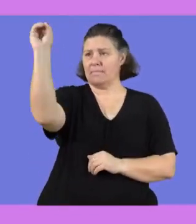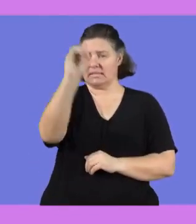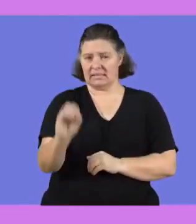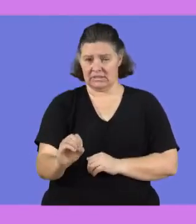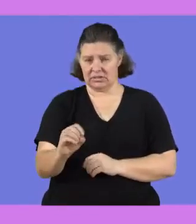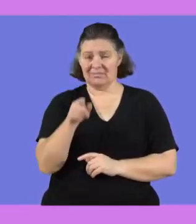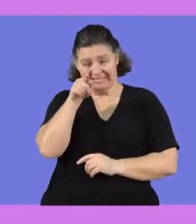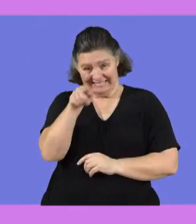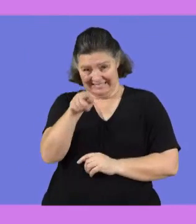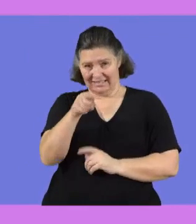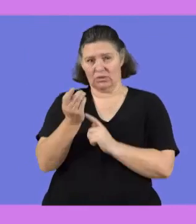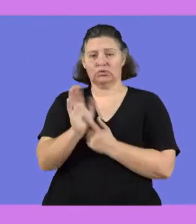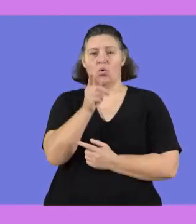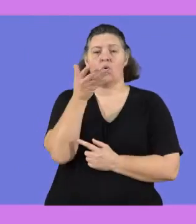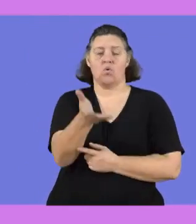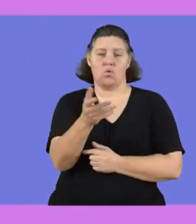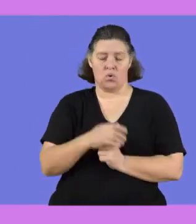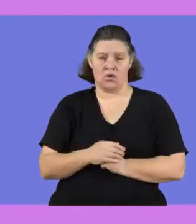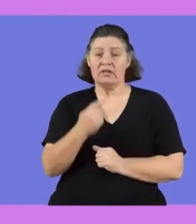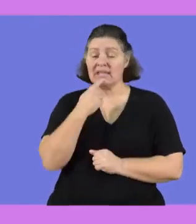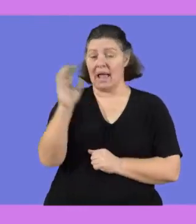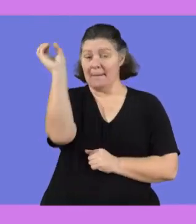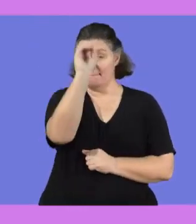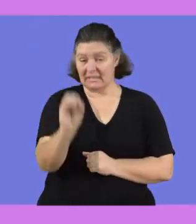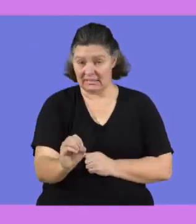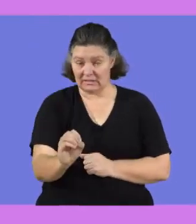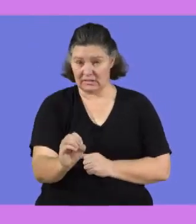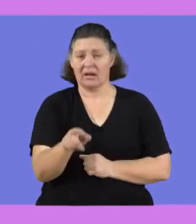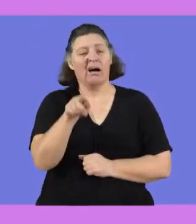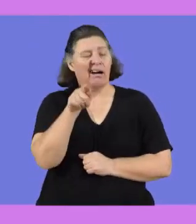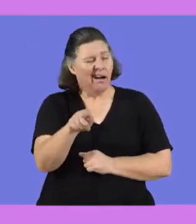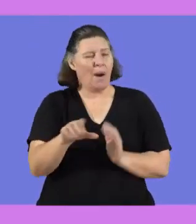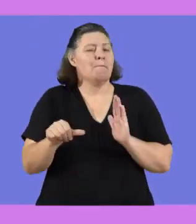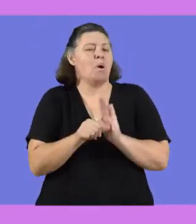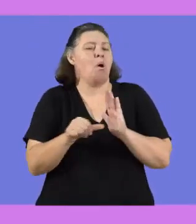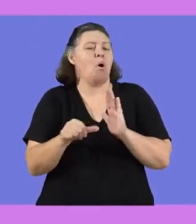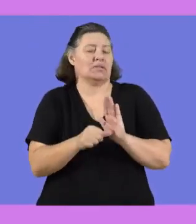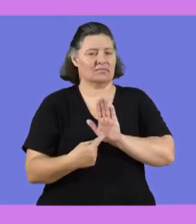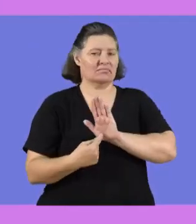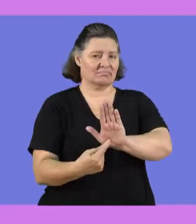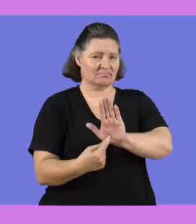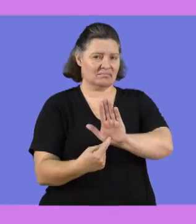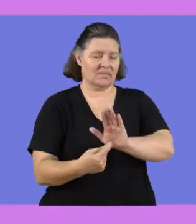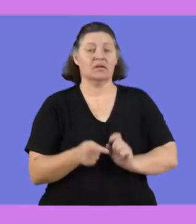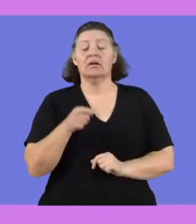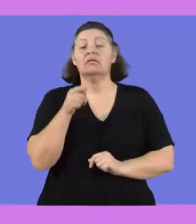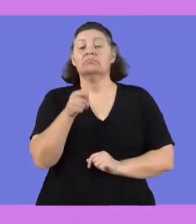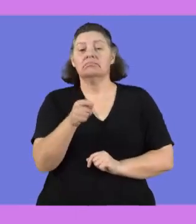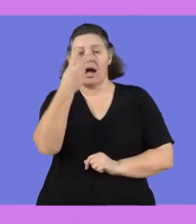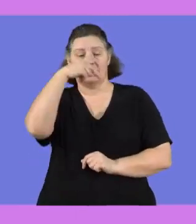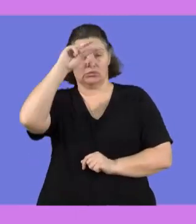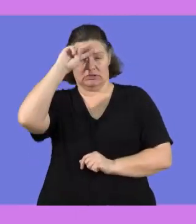a percentage. So as we will be talking about the percentage, this sign is most importantly, then it will